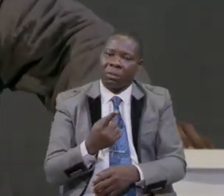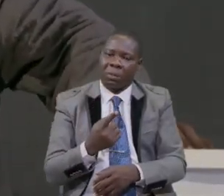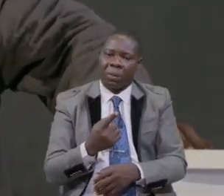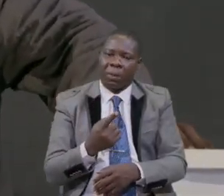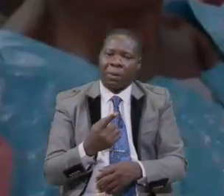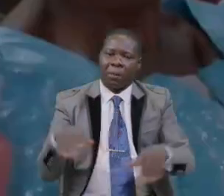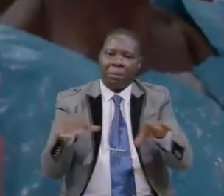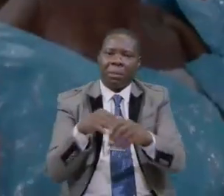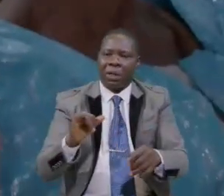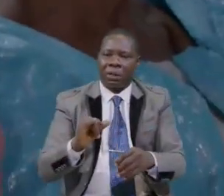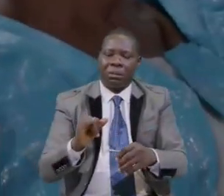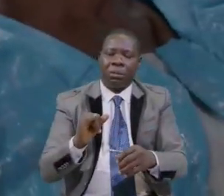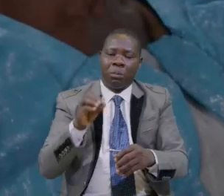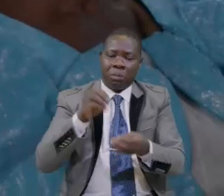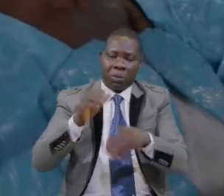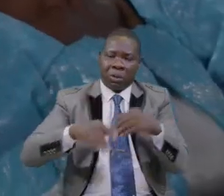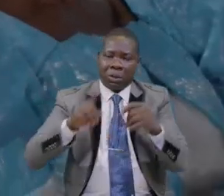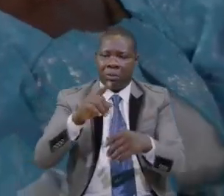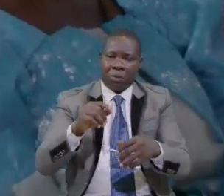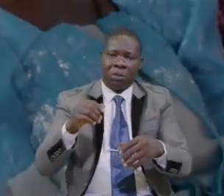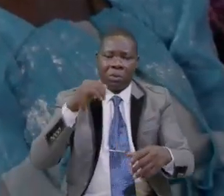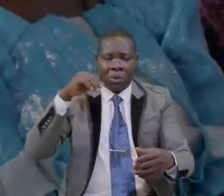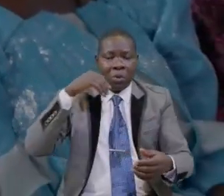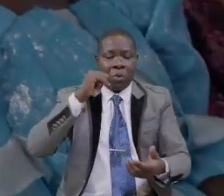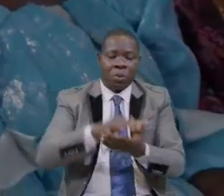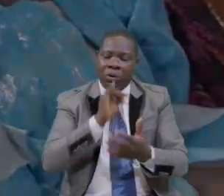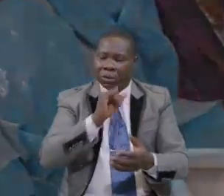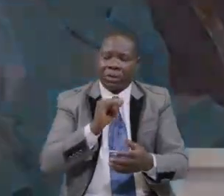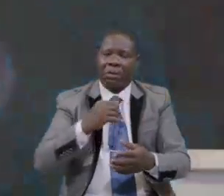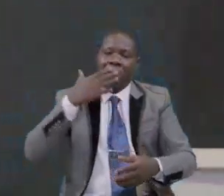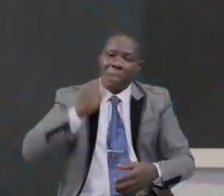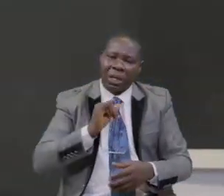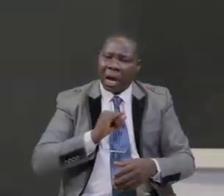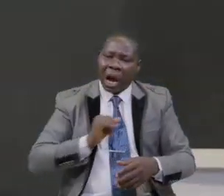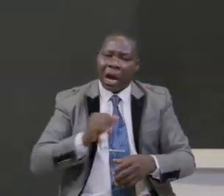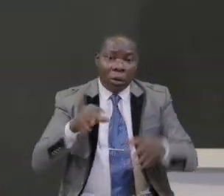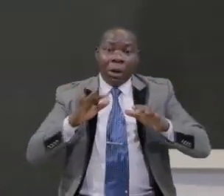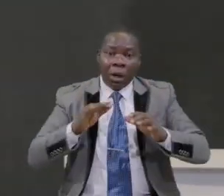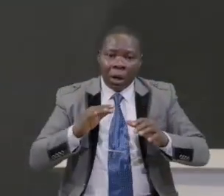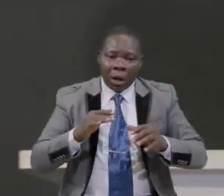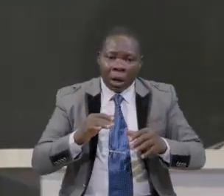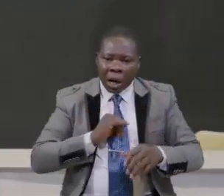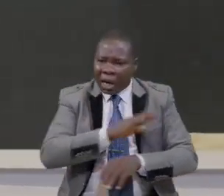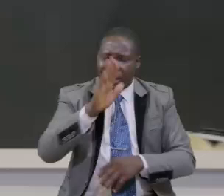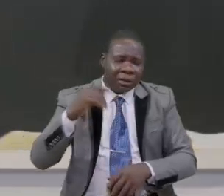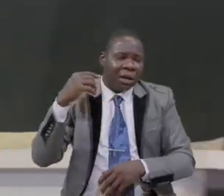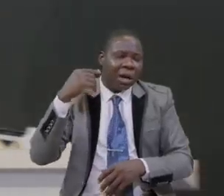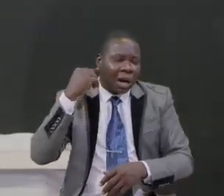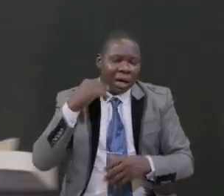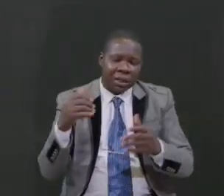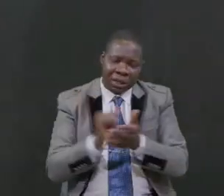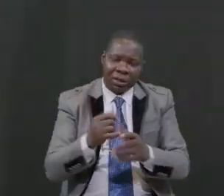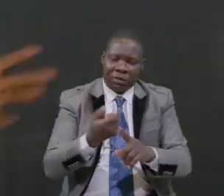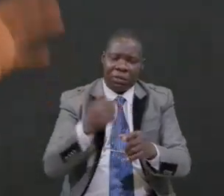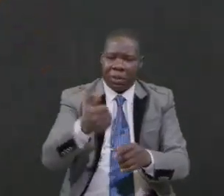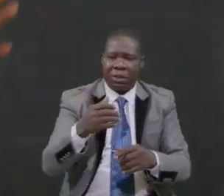shocked. I never heard that from anybody. Polygamy is not of God. Get this woman, get this woman, get